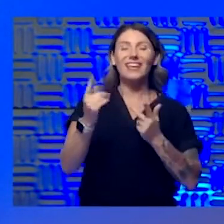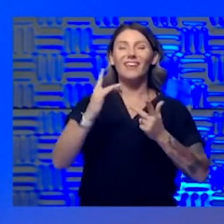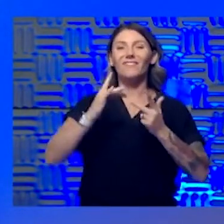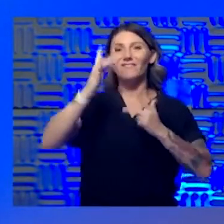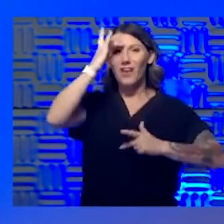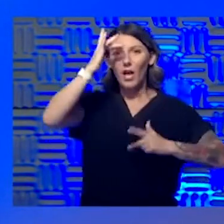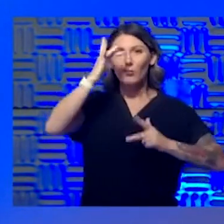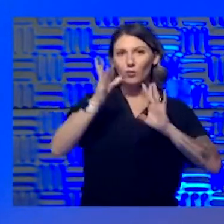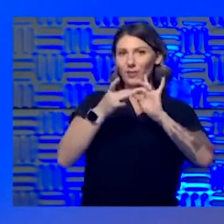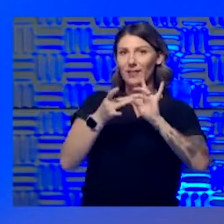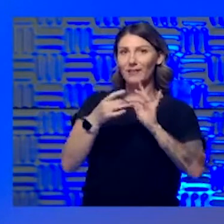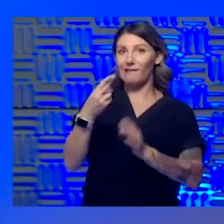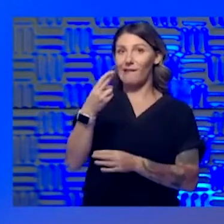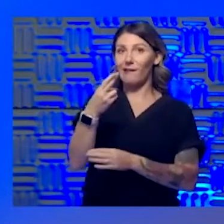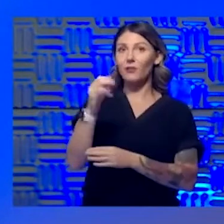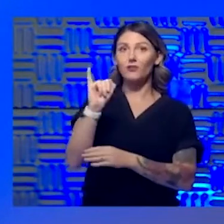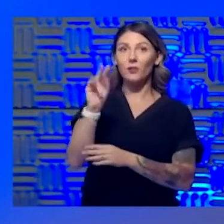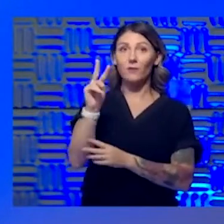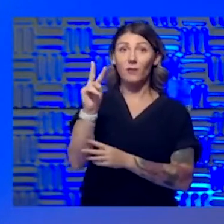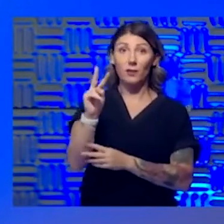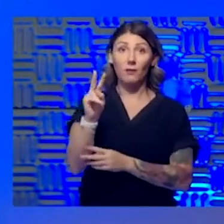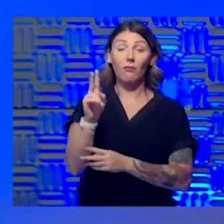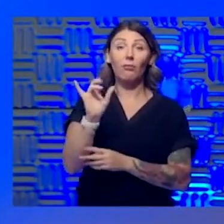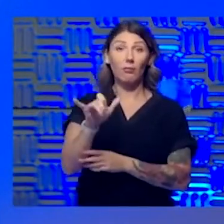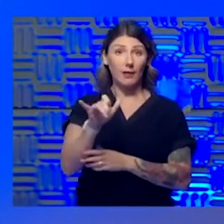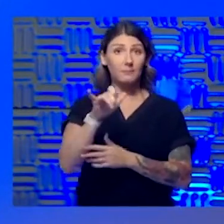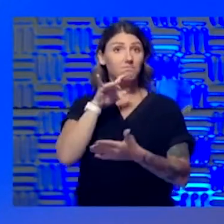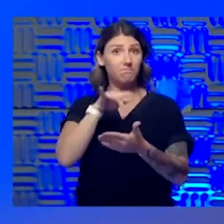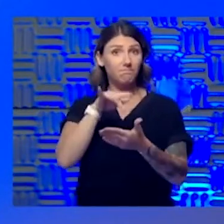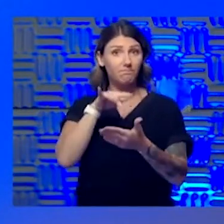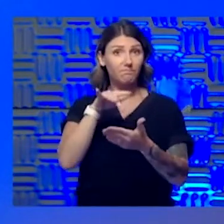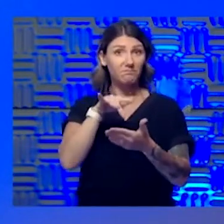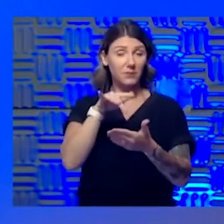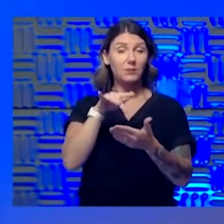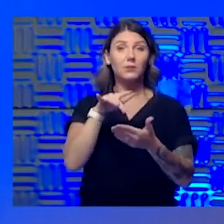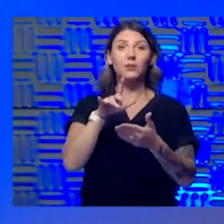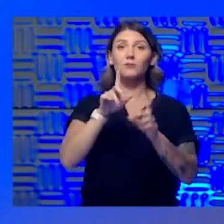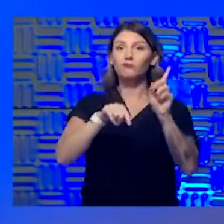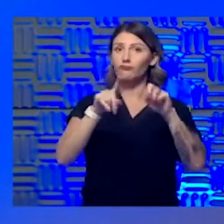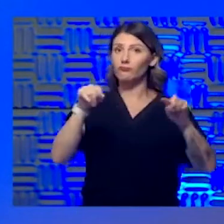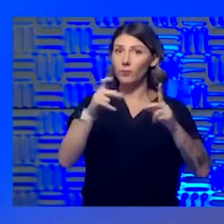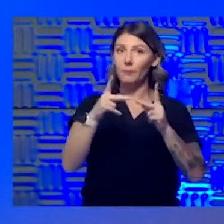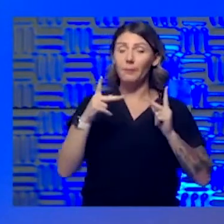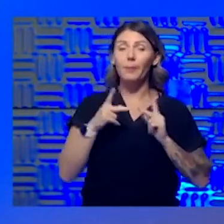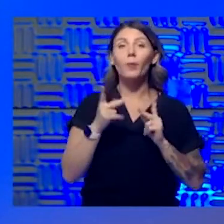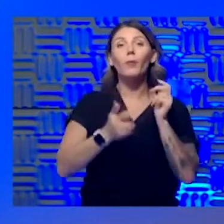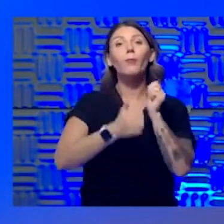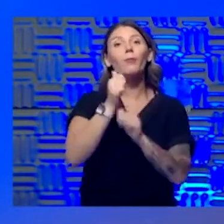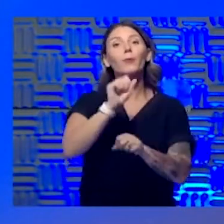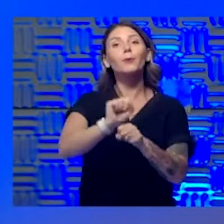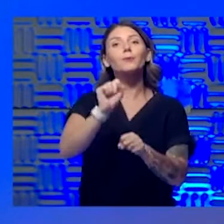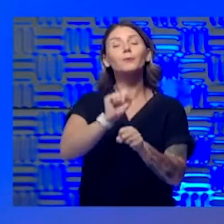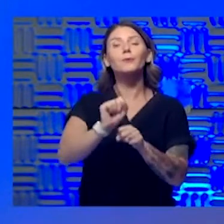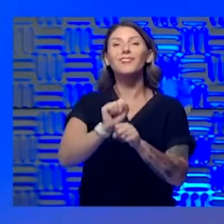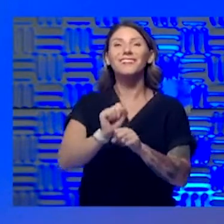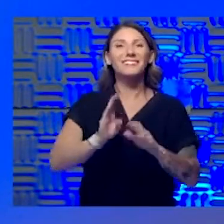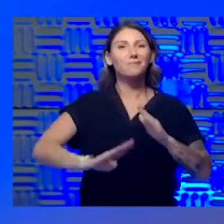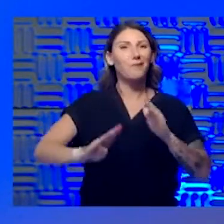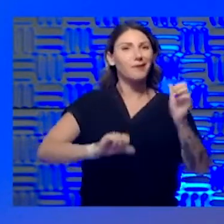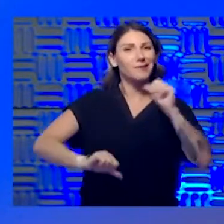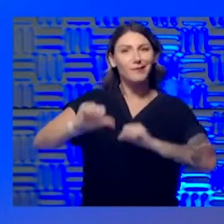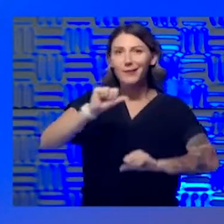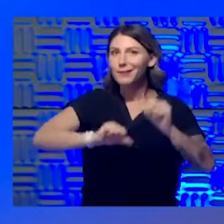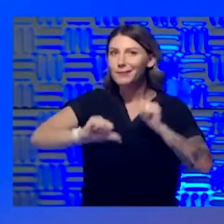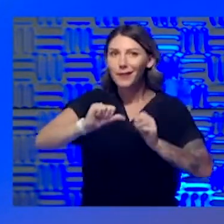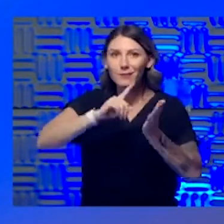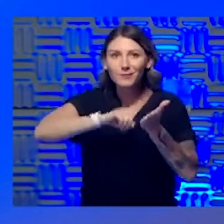HIV. That is being done in different places. Most of this work is going to be just basic science, benchtop